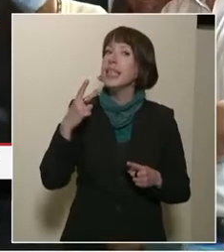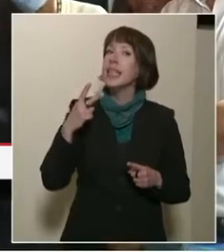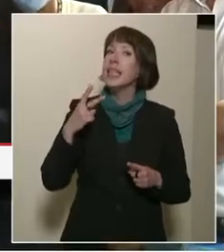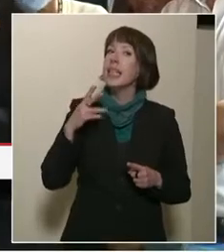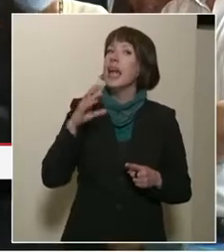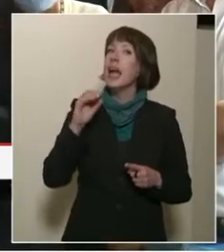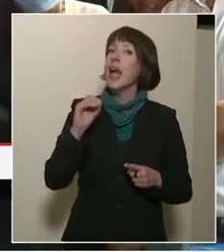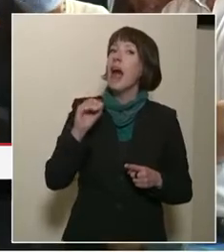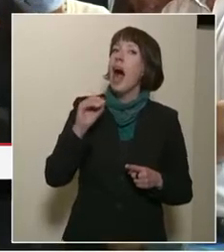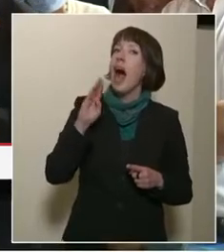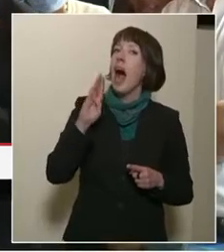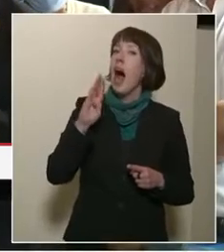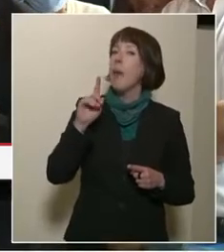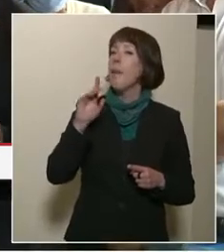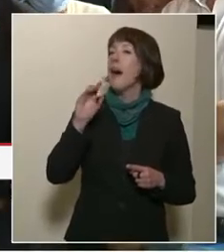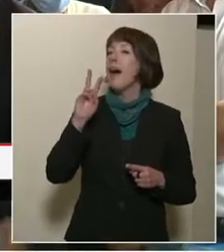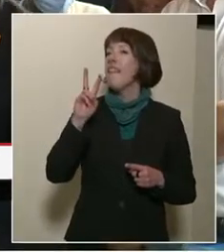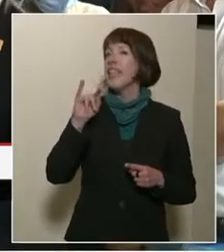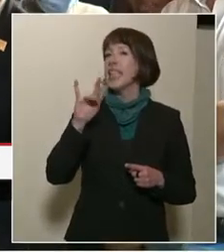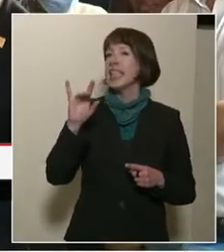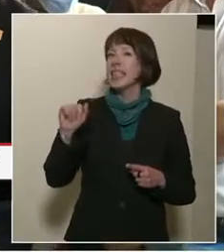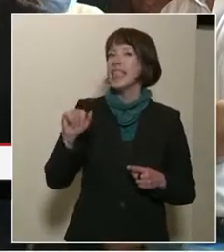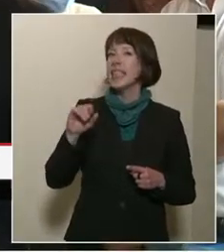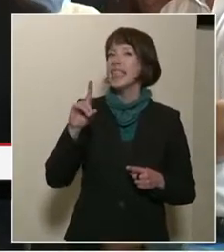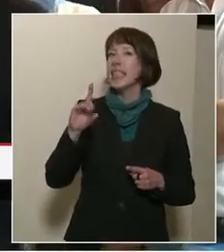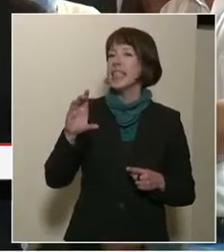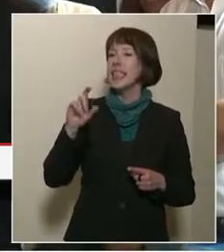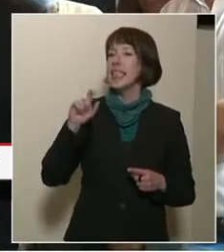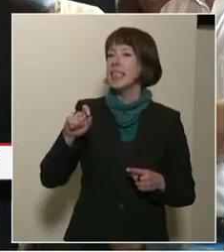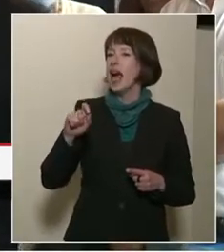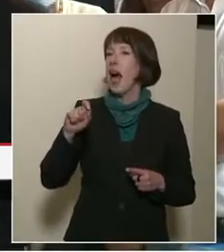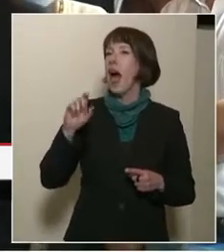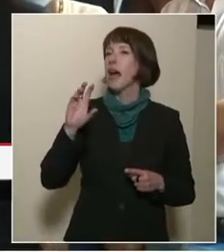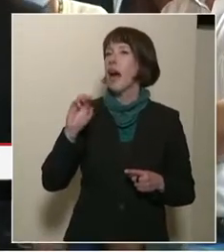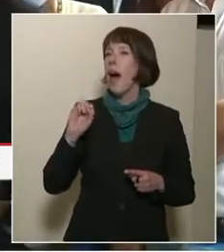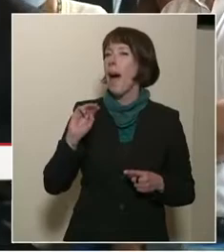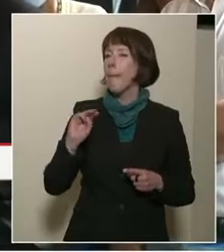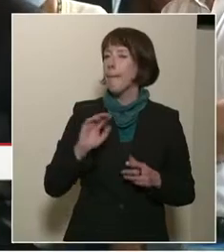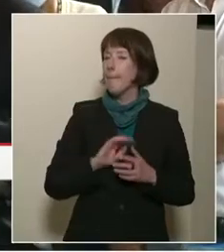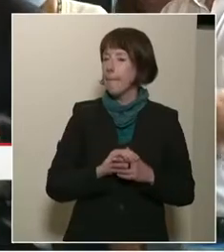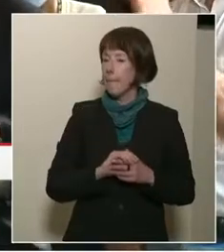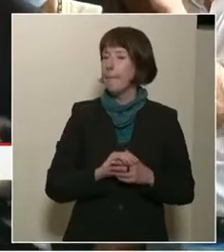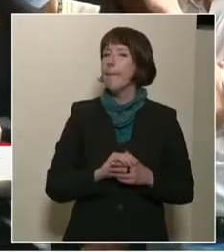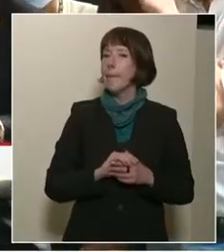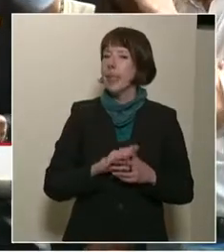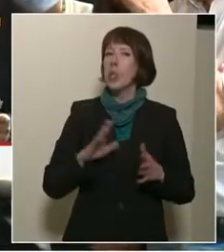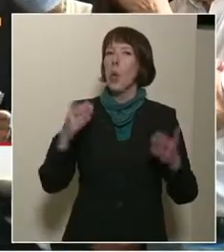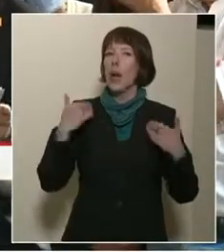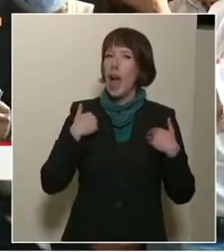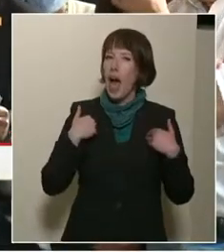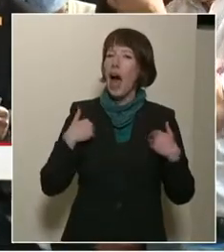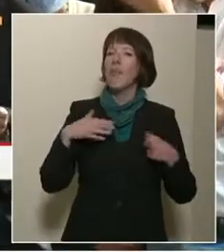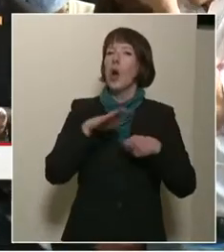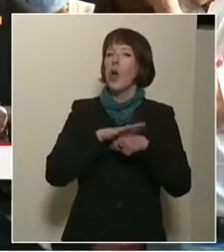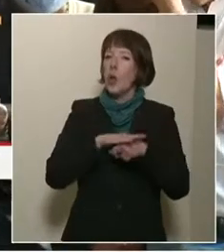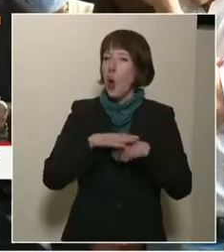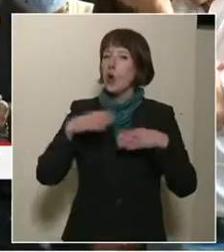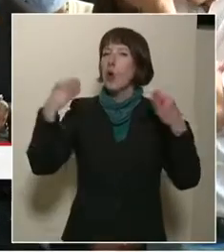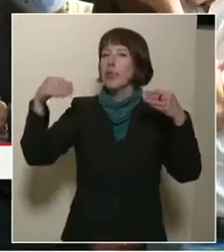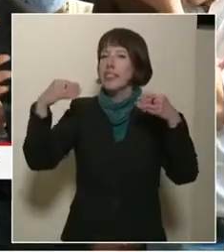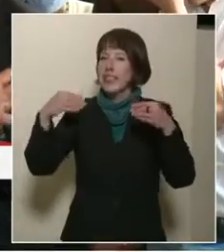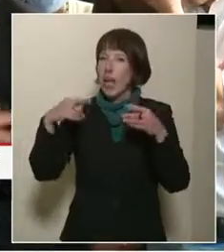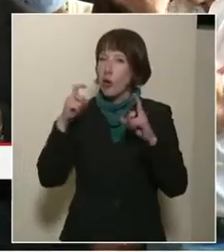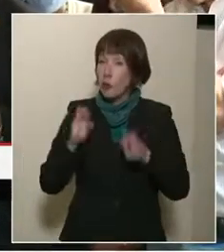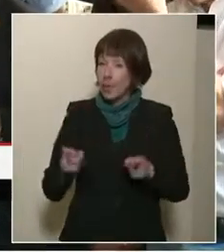All right, so DSLBG has a little more also in store for you with our robust retail grants. They are open right now because